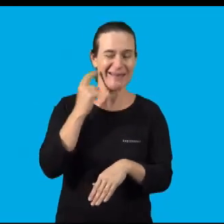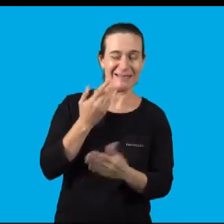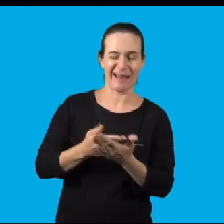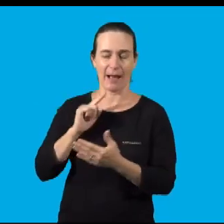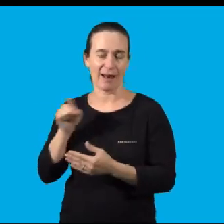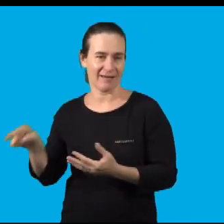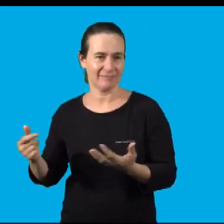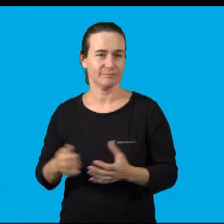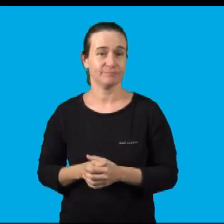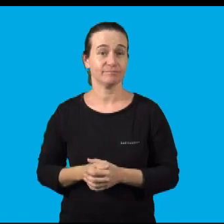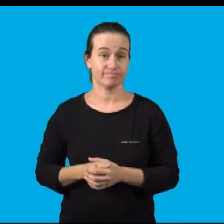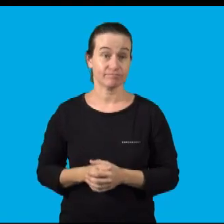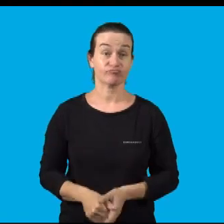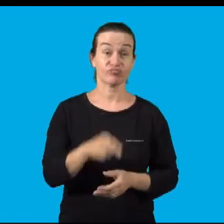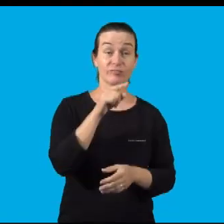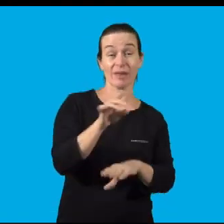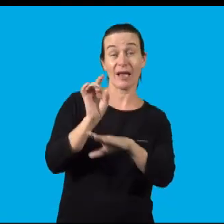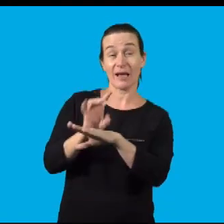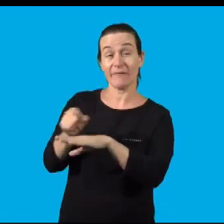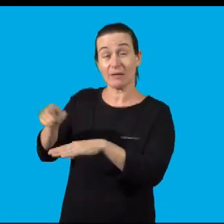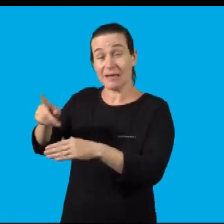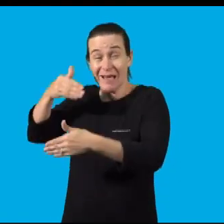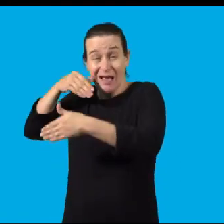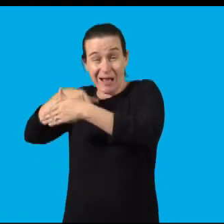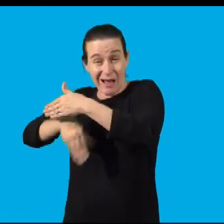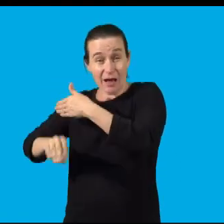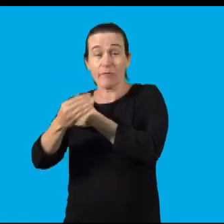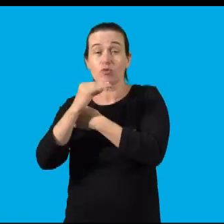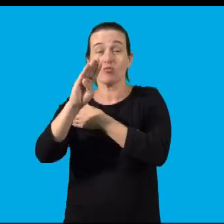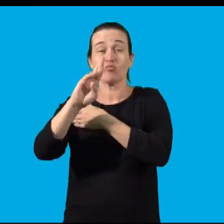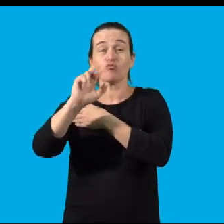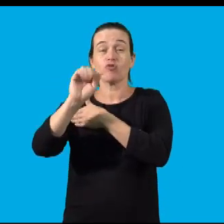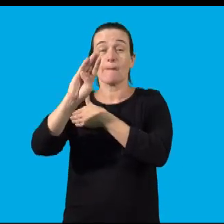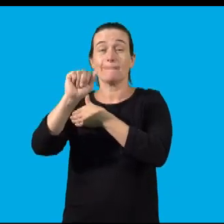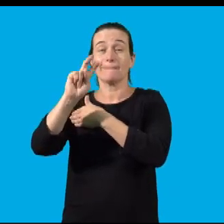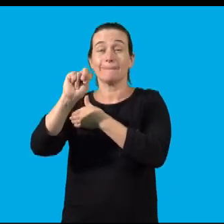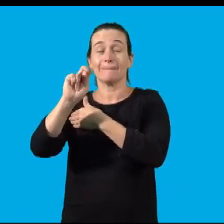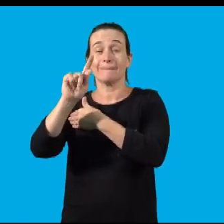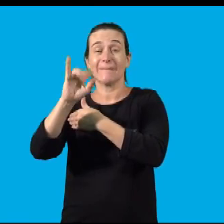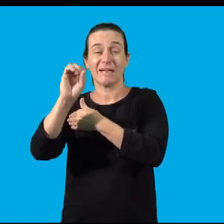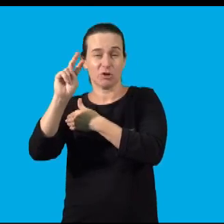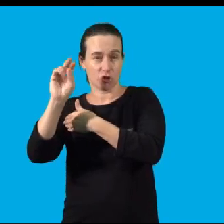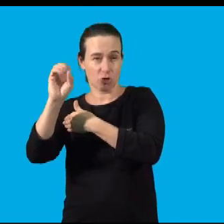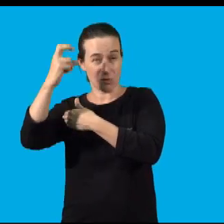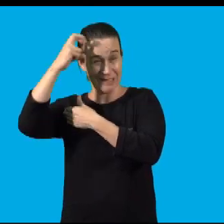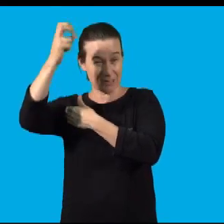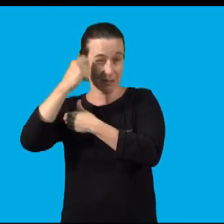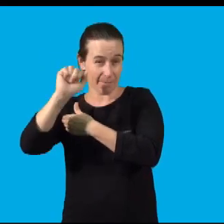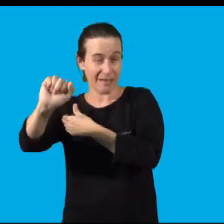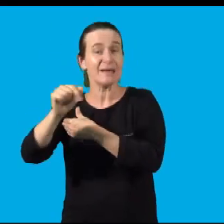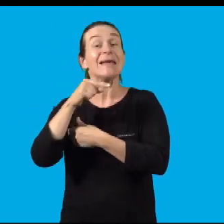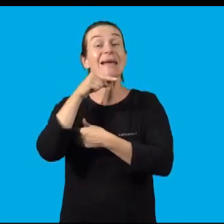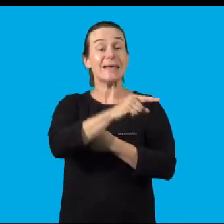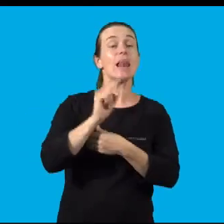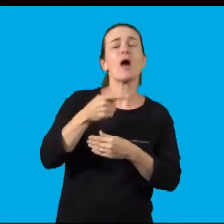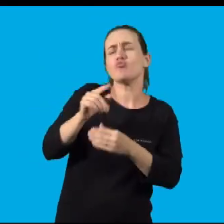When Iago advises Othello to hide from Brabantio's kinsman, it is supposedly to